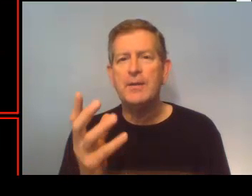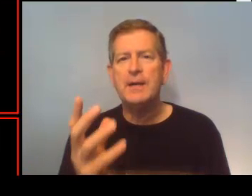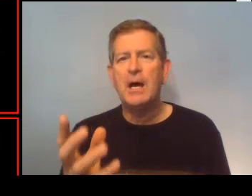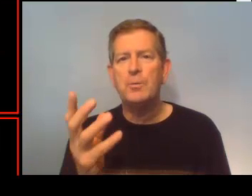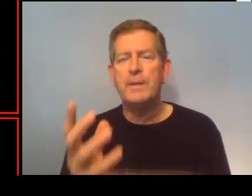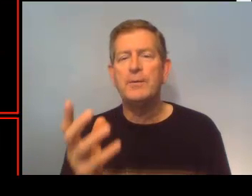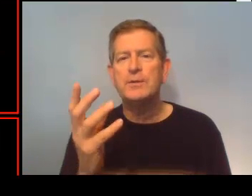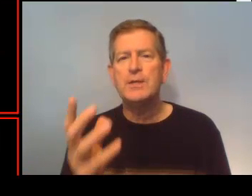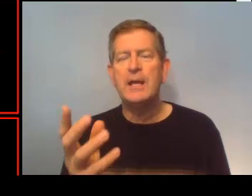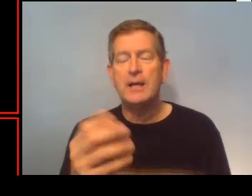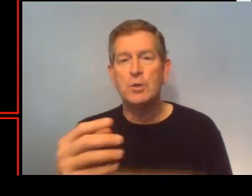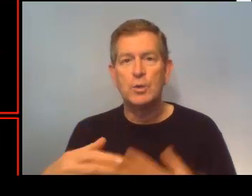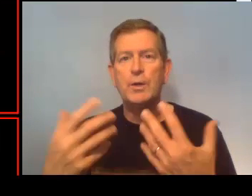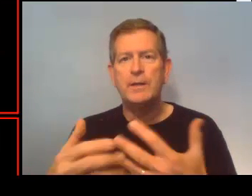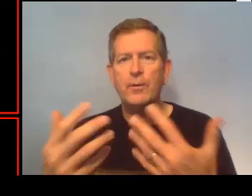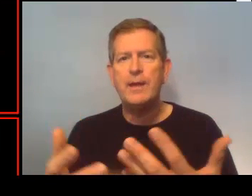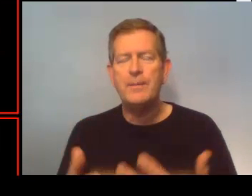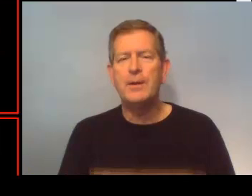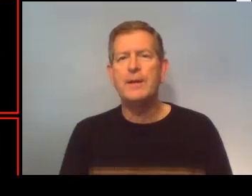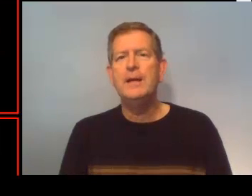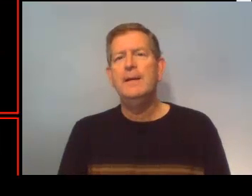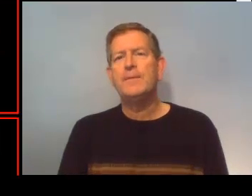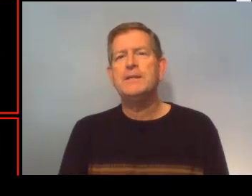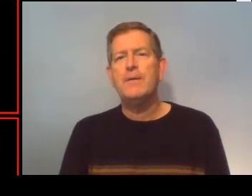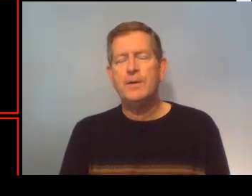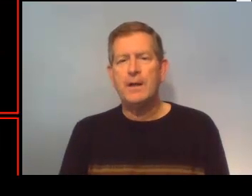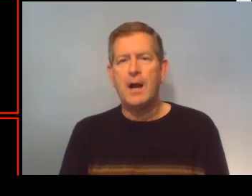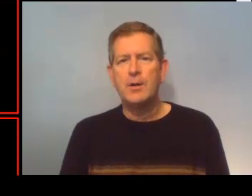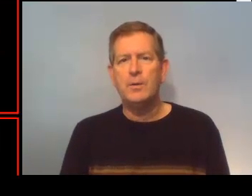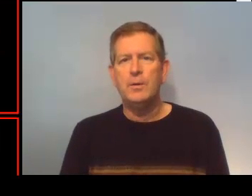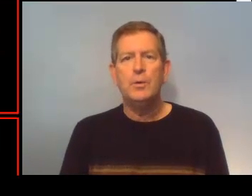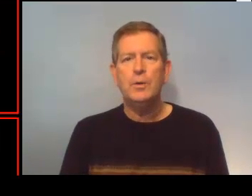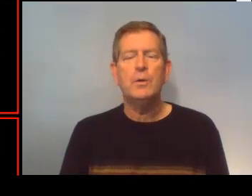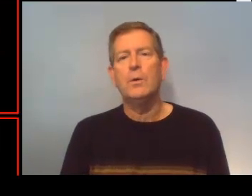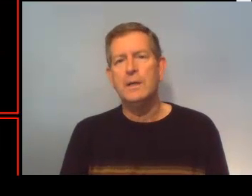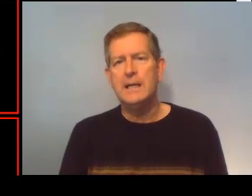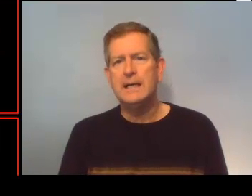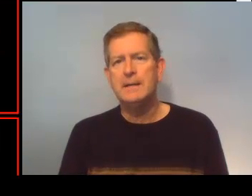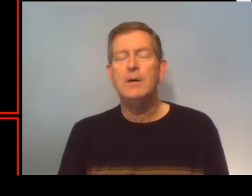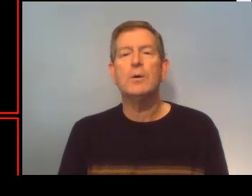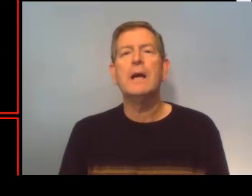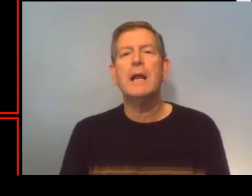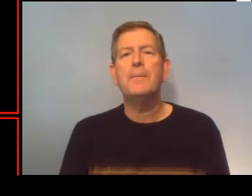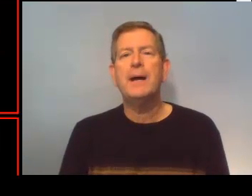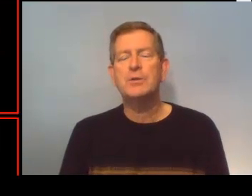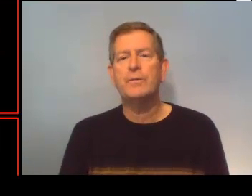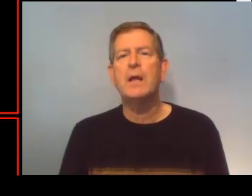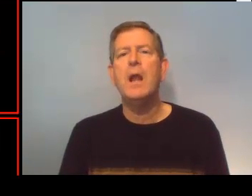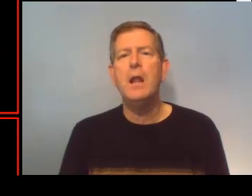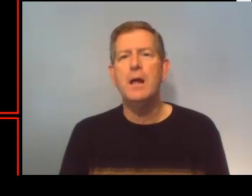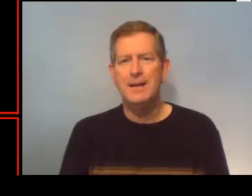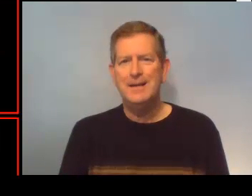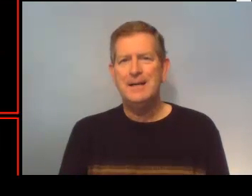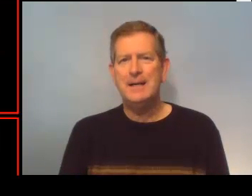just say the noun without saying, as you're learning the vocabulary, the definite article, le or la or L